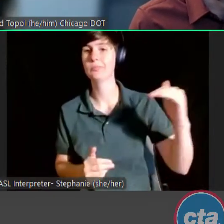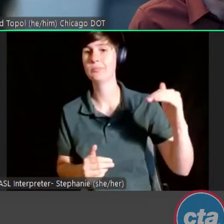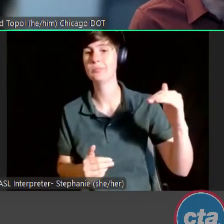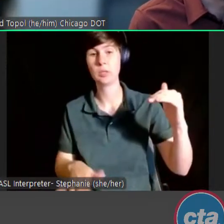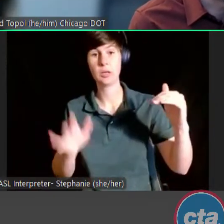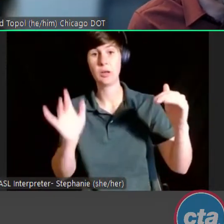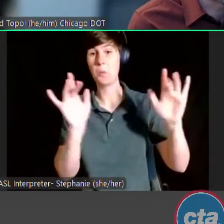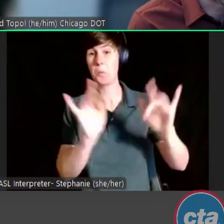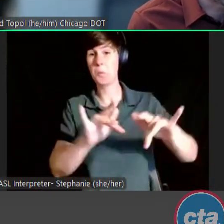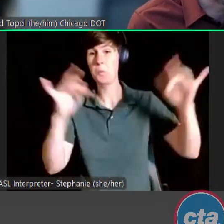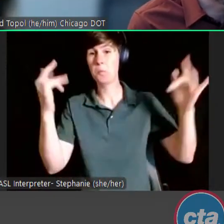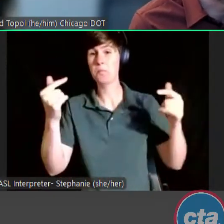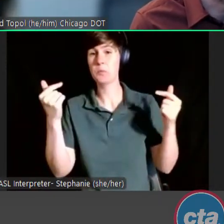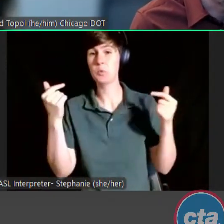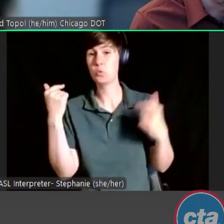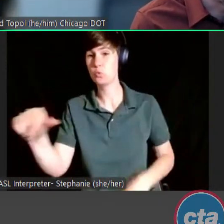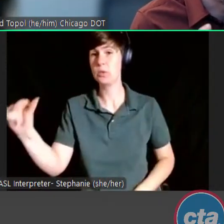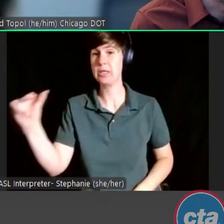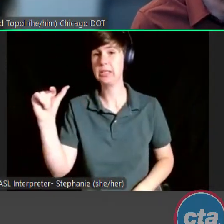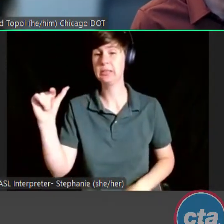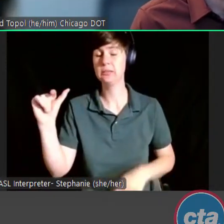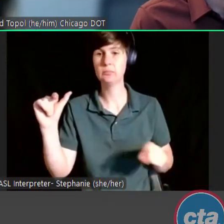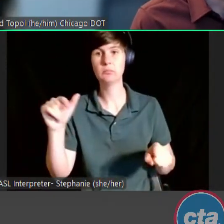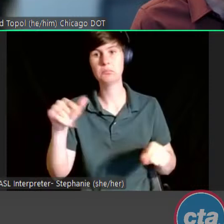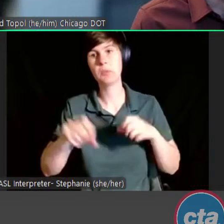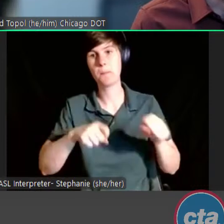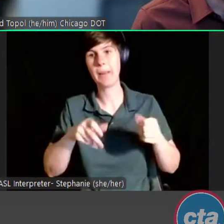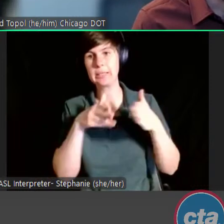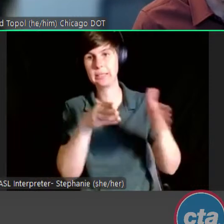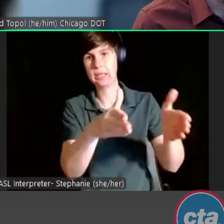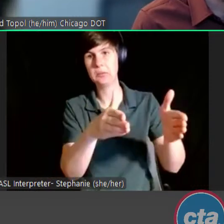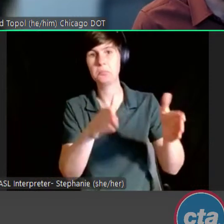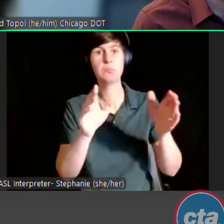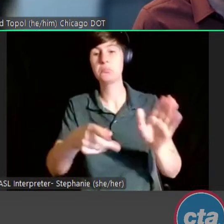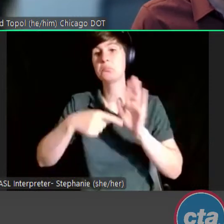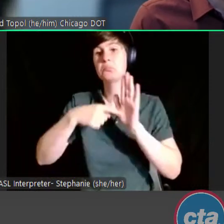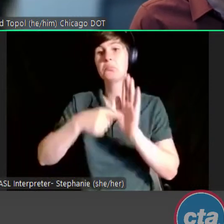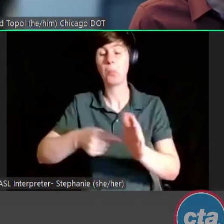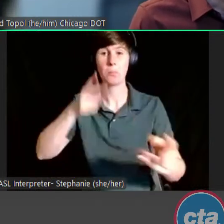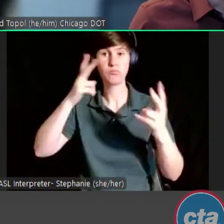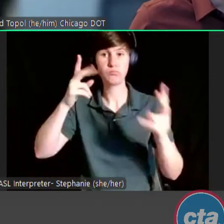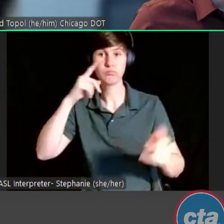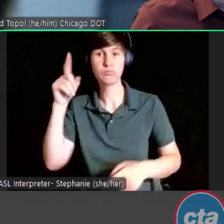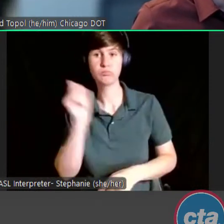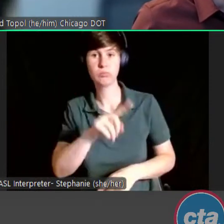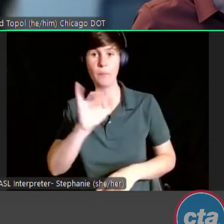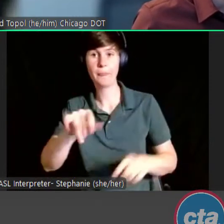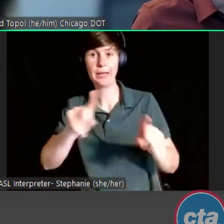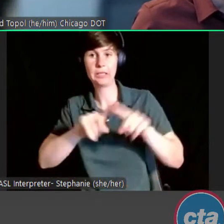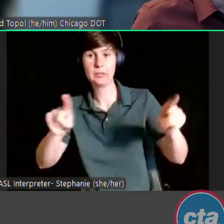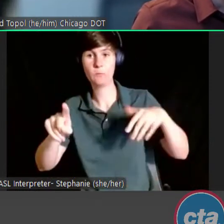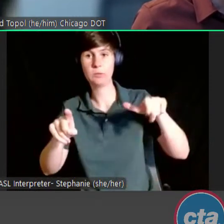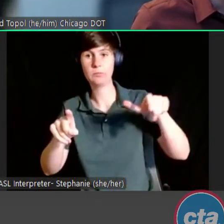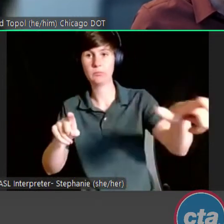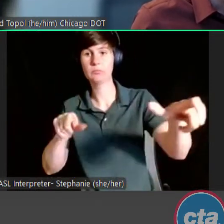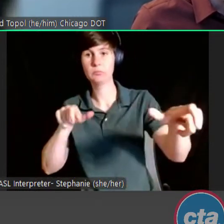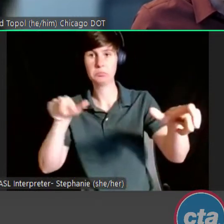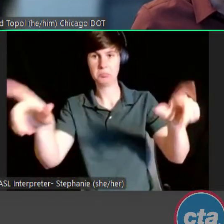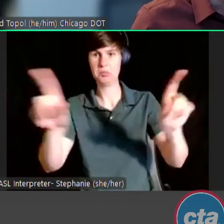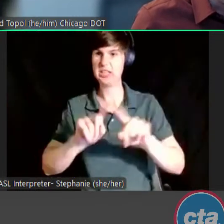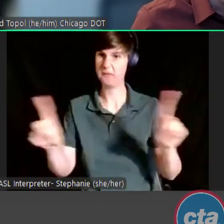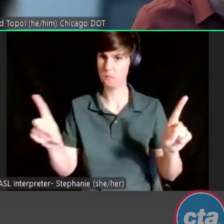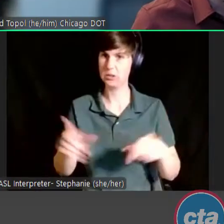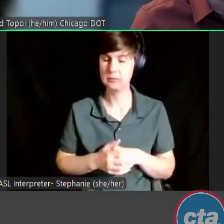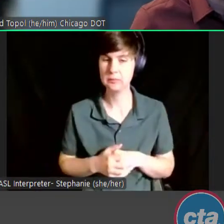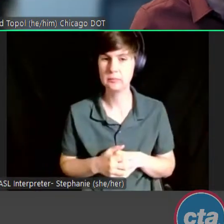green coloring. So that should provide some visual separation of the space. And then on the picture on the right here, what we're